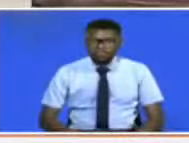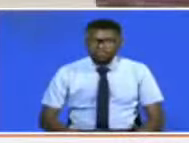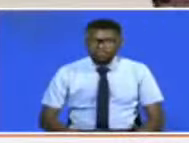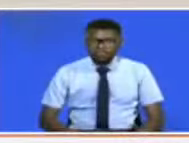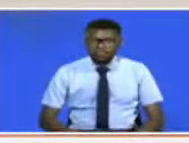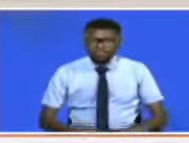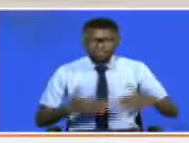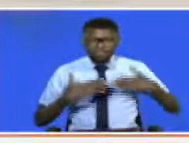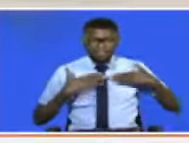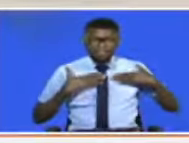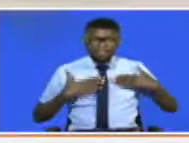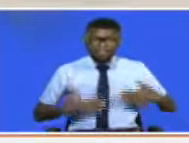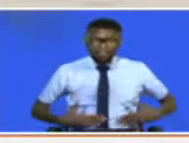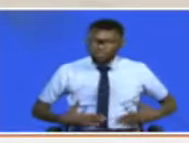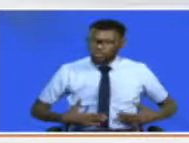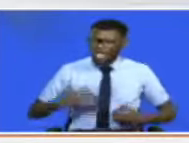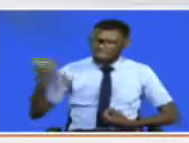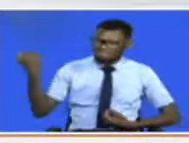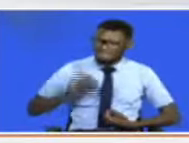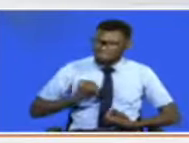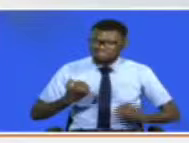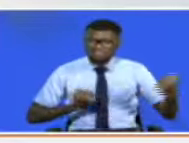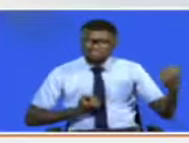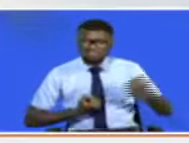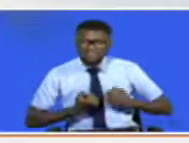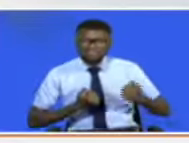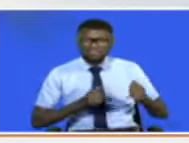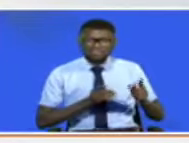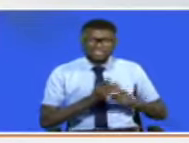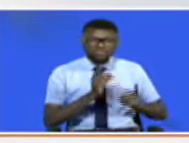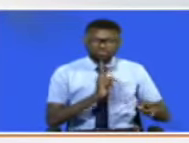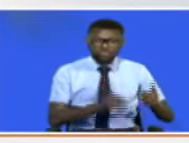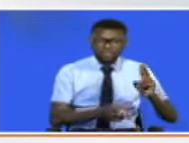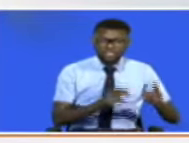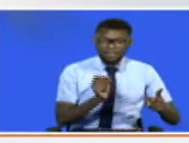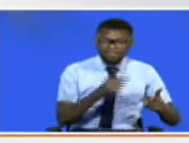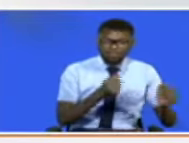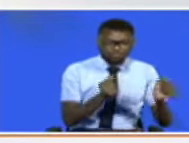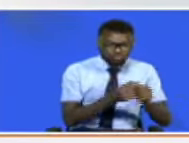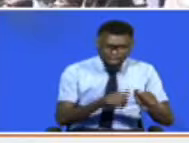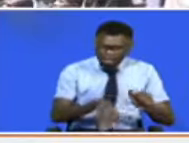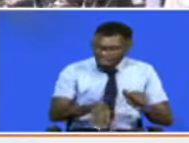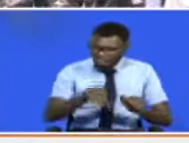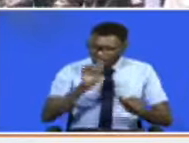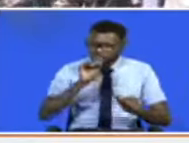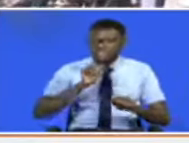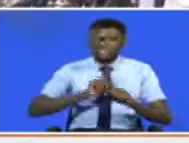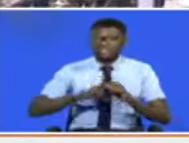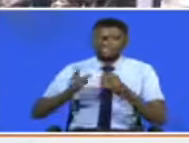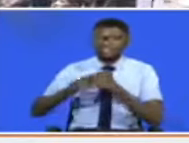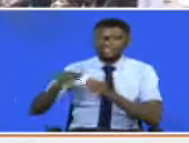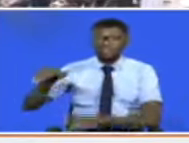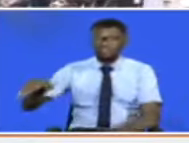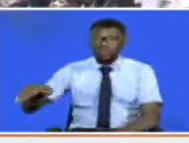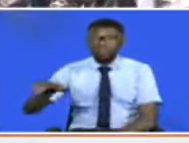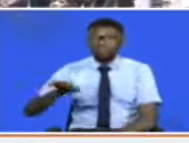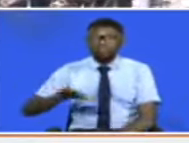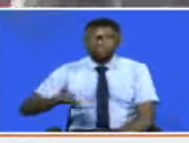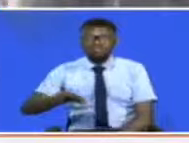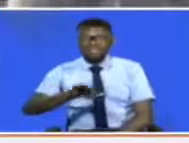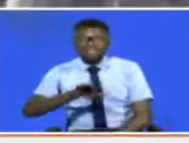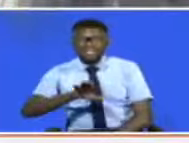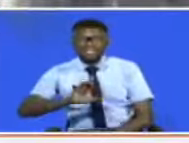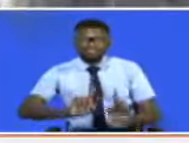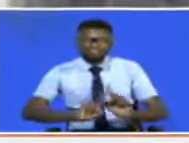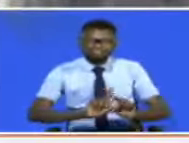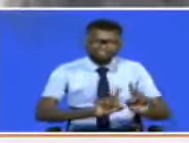Their bodies with stab wounds were discovered on October 22, 2024, at around 6 a.m. at different locations